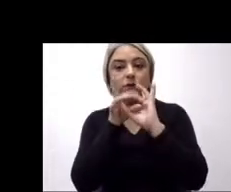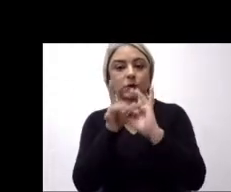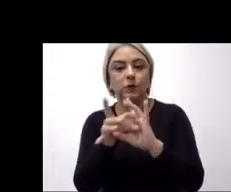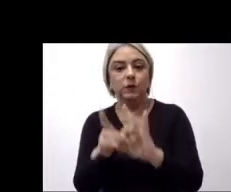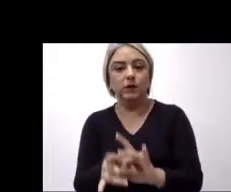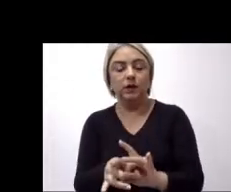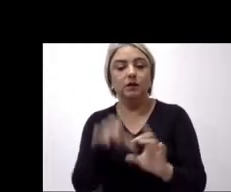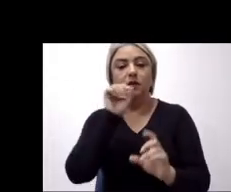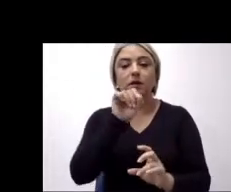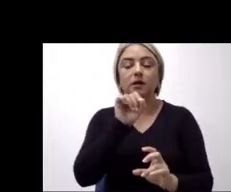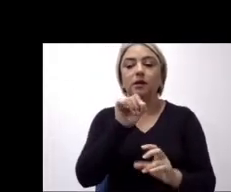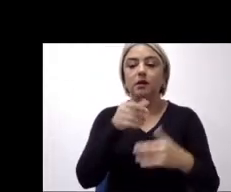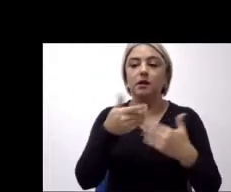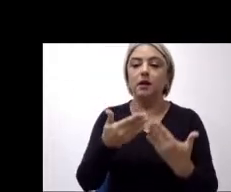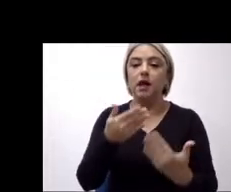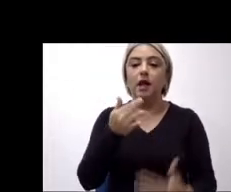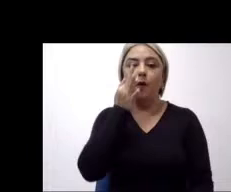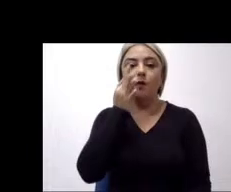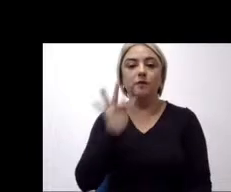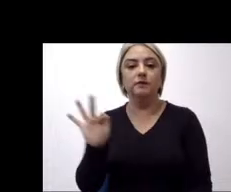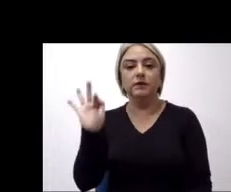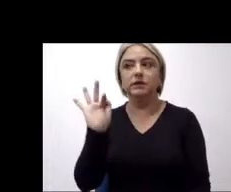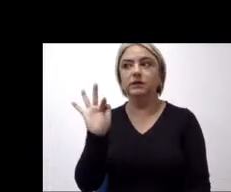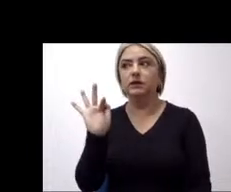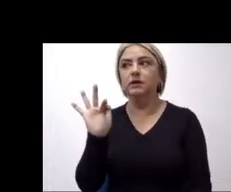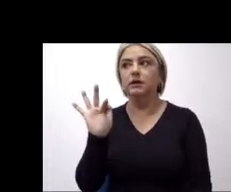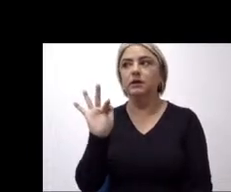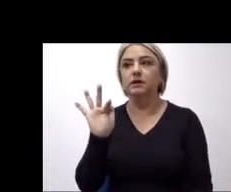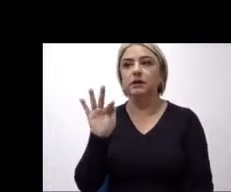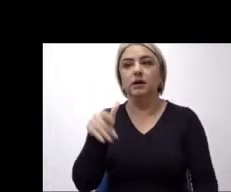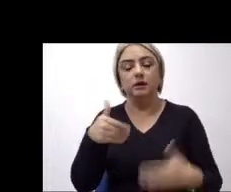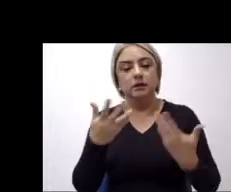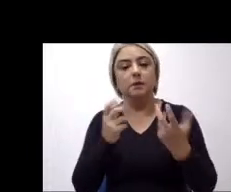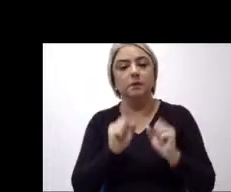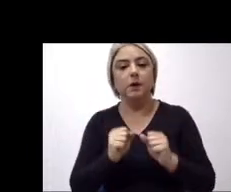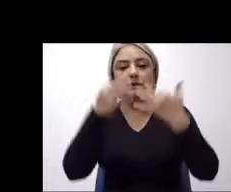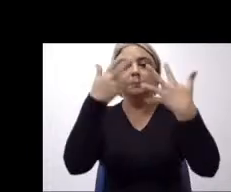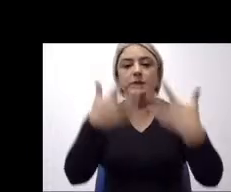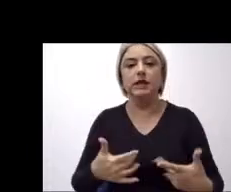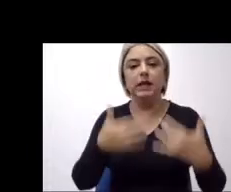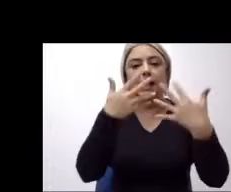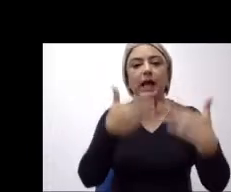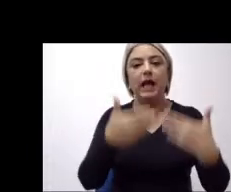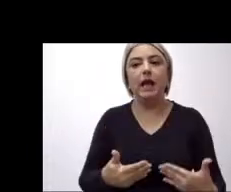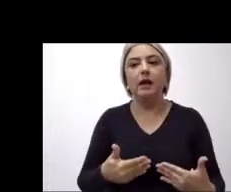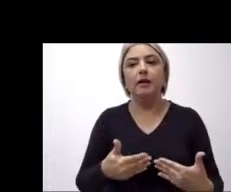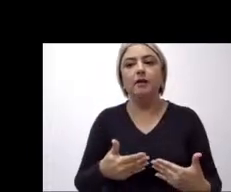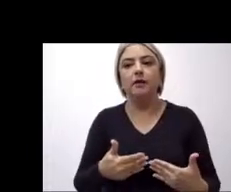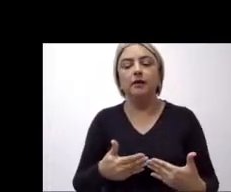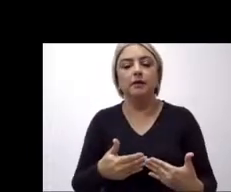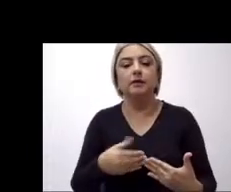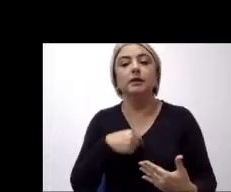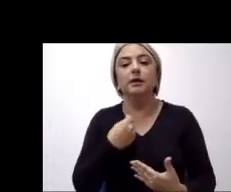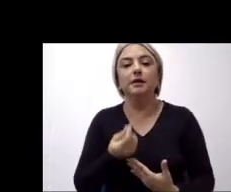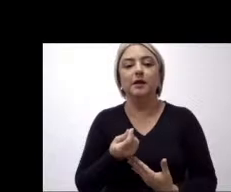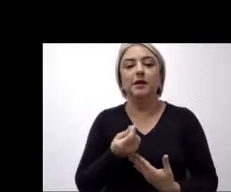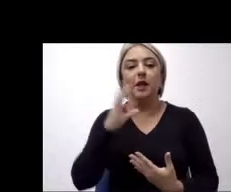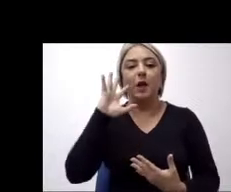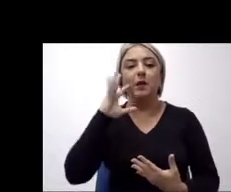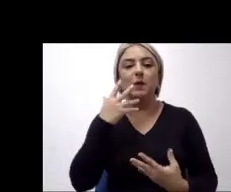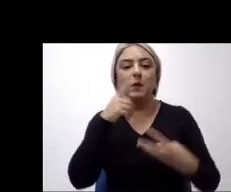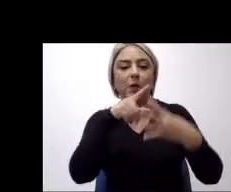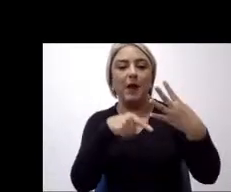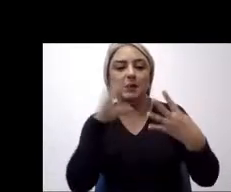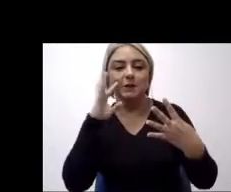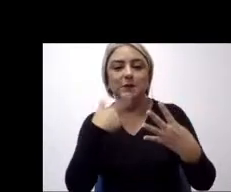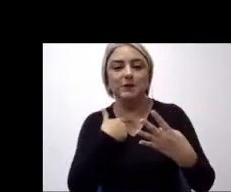case, and can explain one case, but not 4 solutions in the same times. Probably